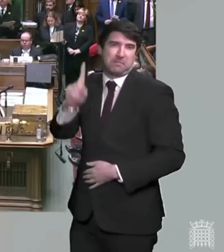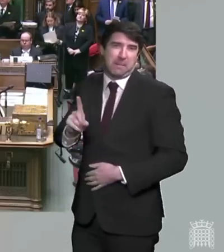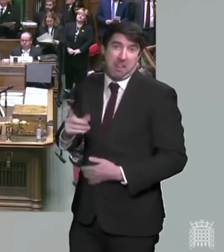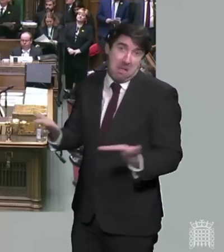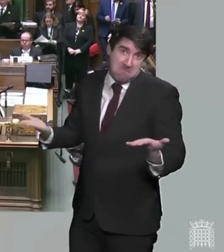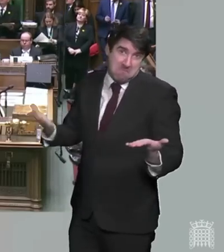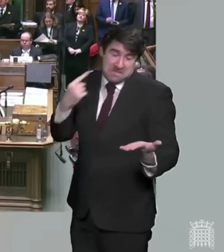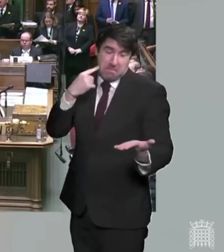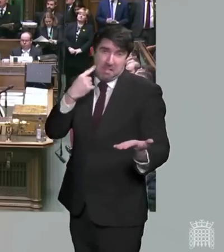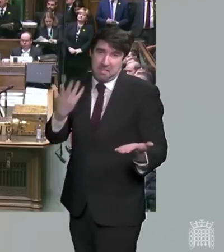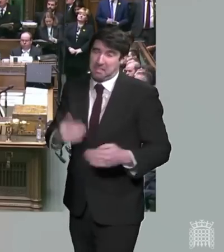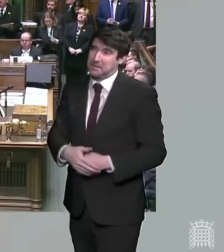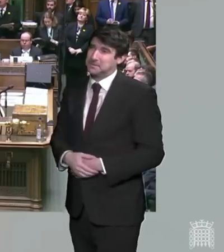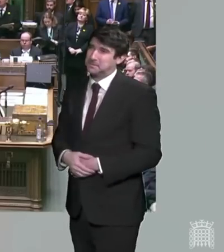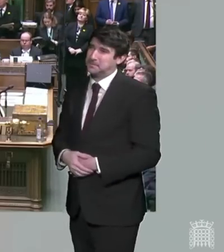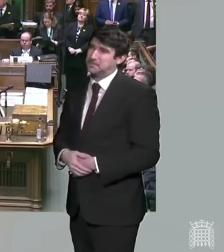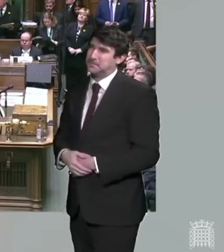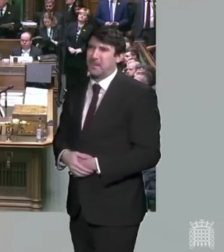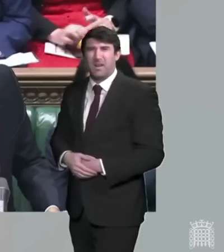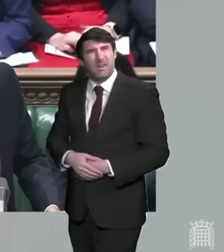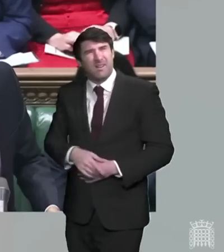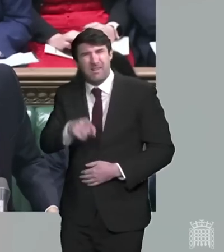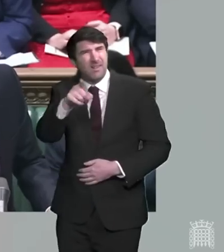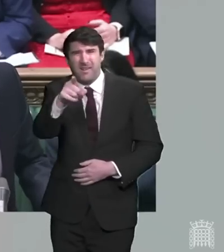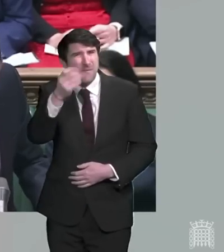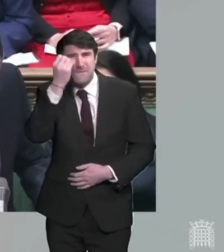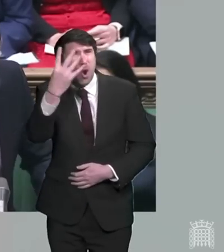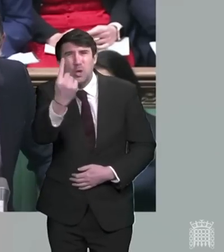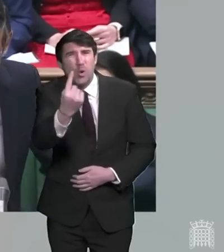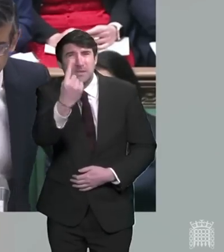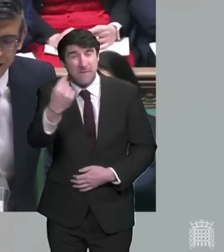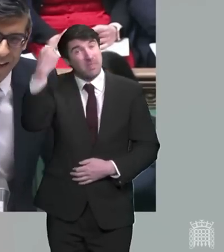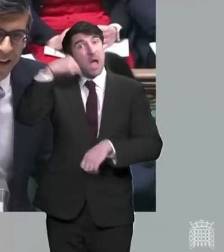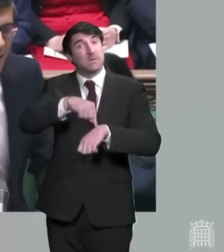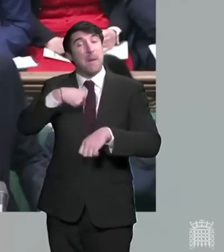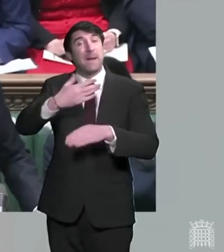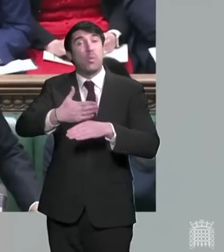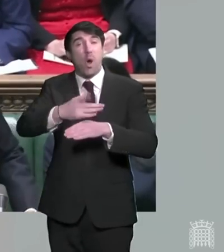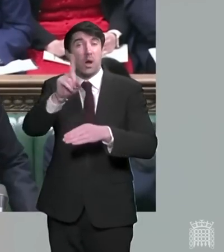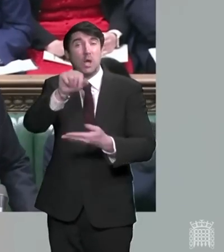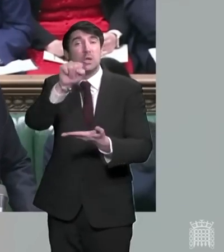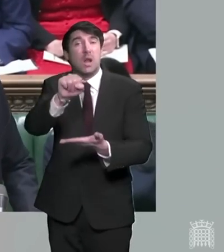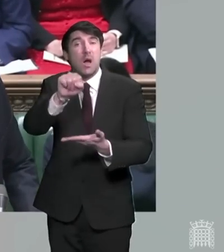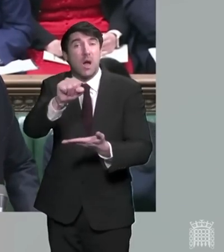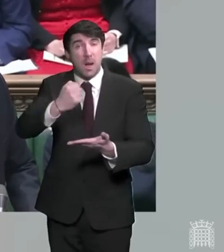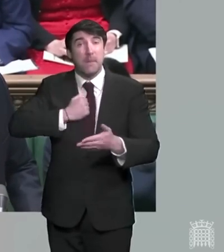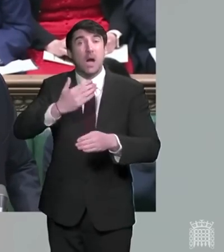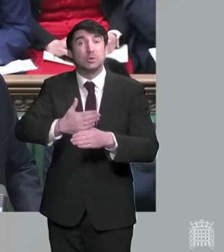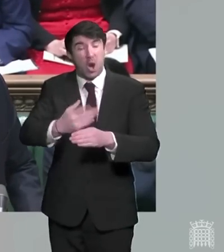Mr. Speaker, there's a theme here. He seems to forget, as Chancellor, I introduced a new tax on energy companies.